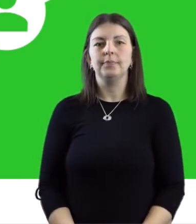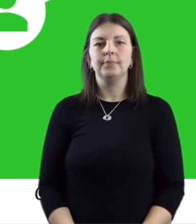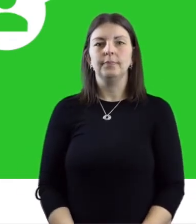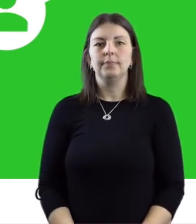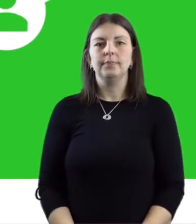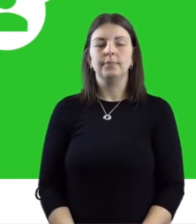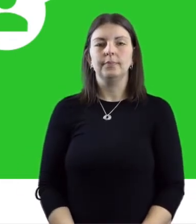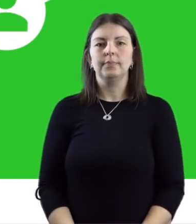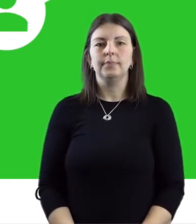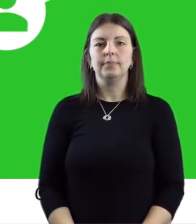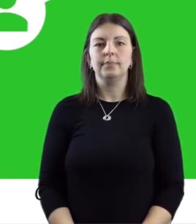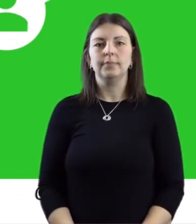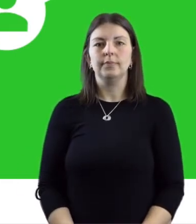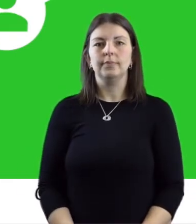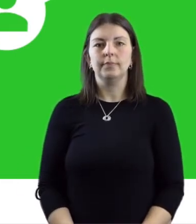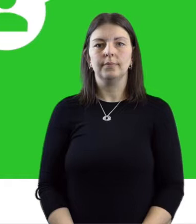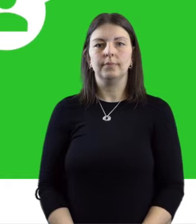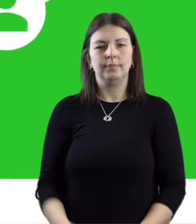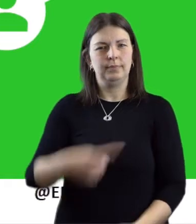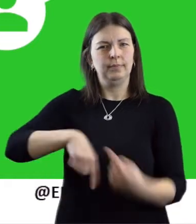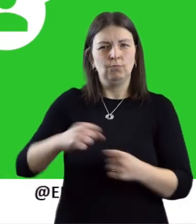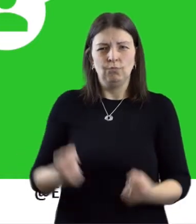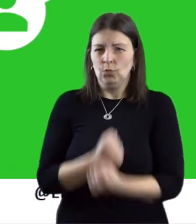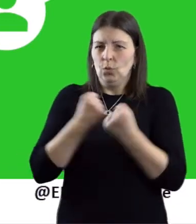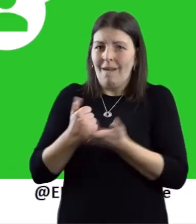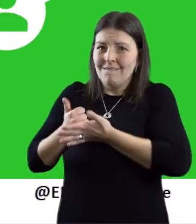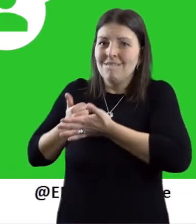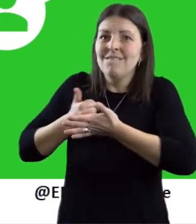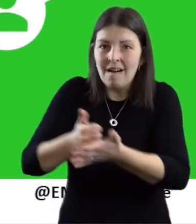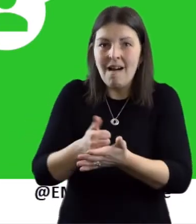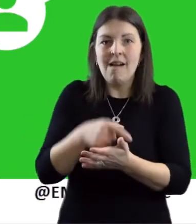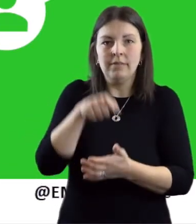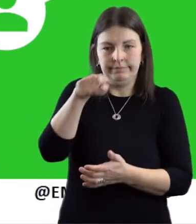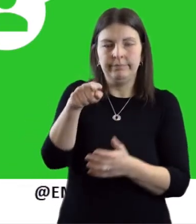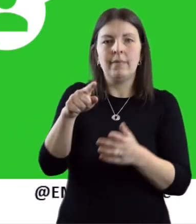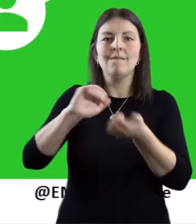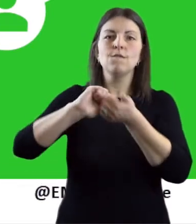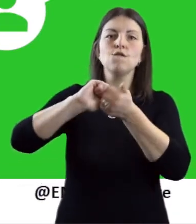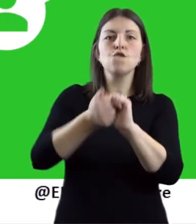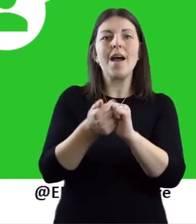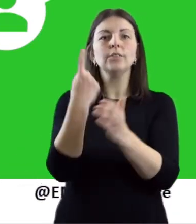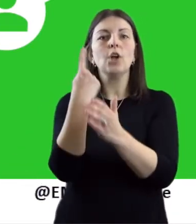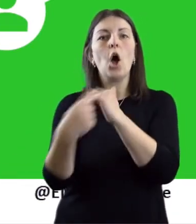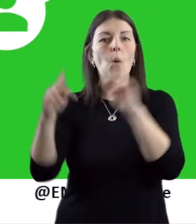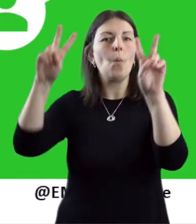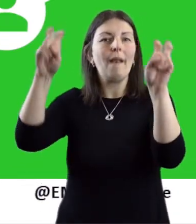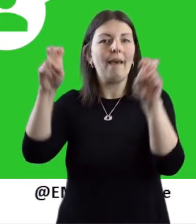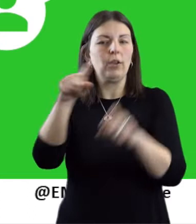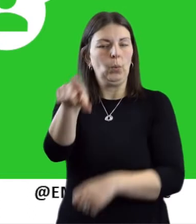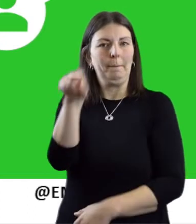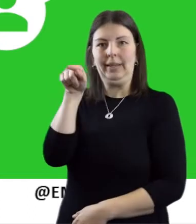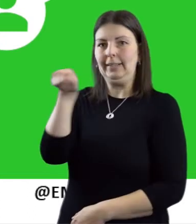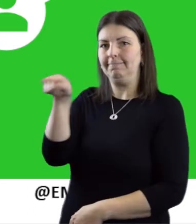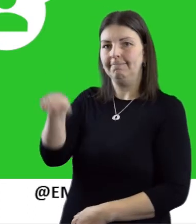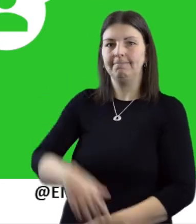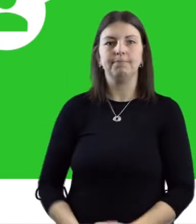can view information are people you approve. This can help prevent people trying to scam you or your child's friends pretending to be you